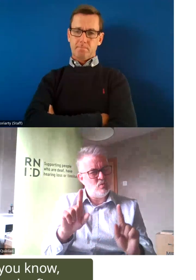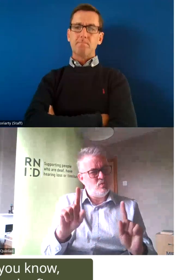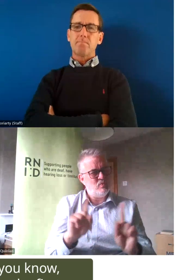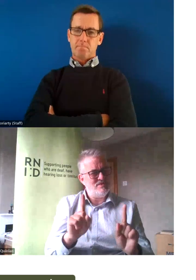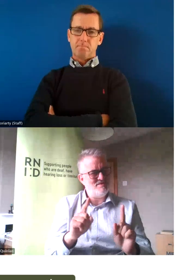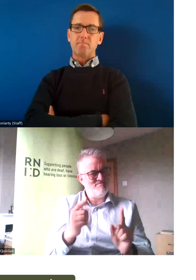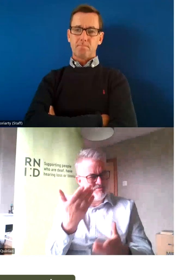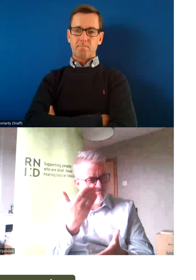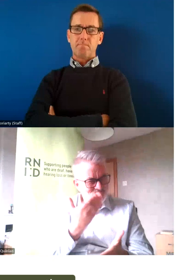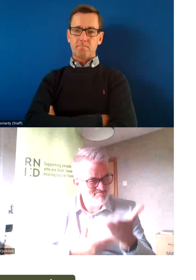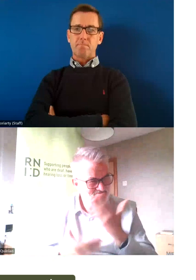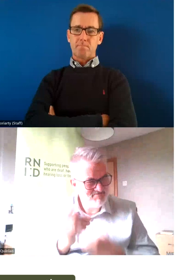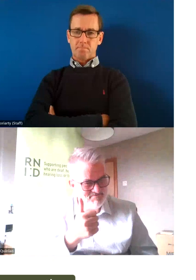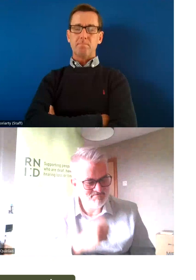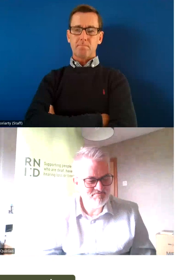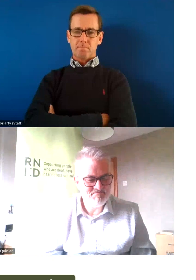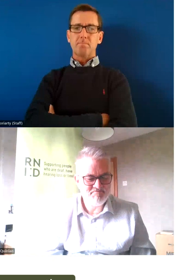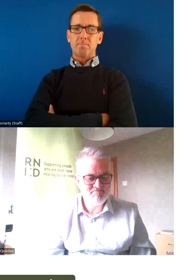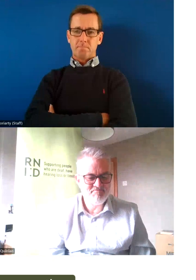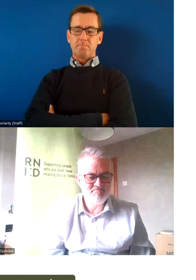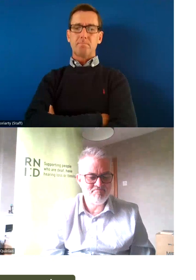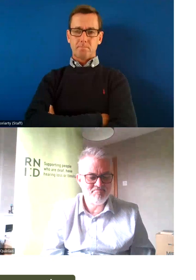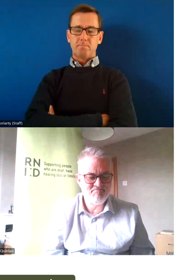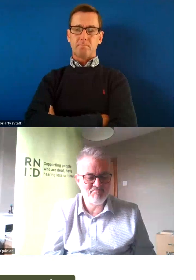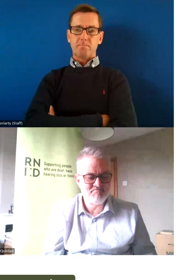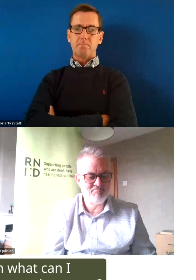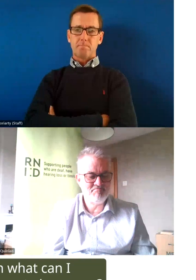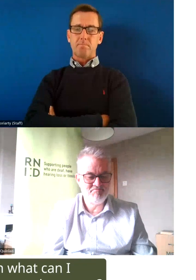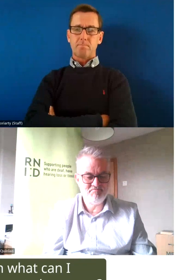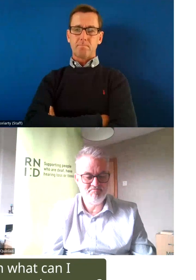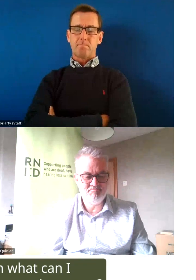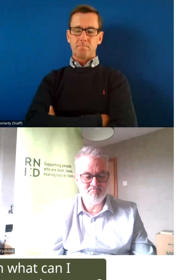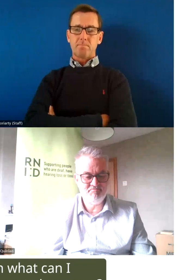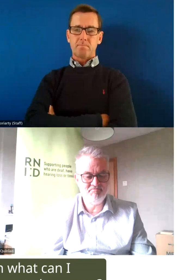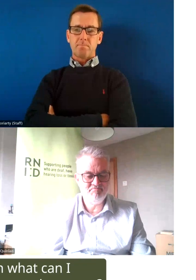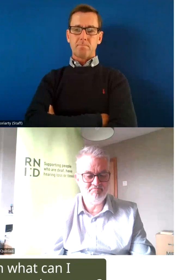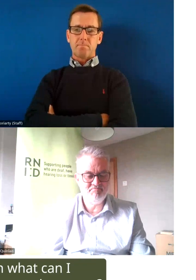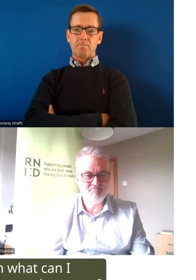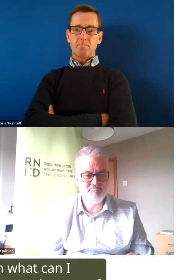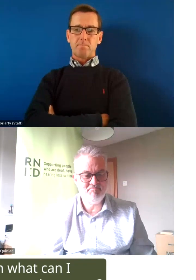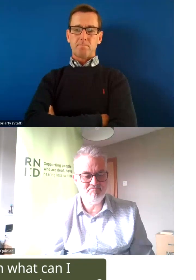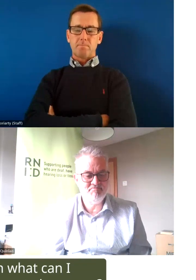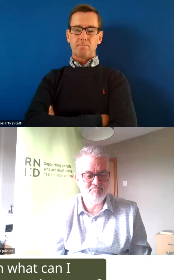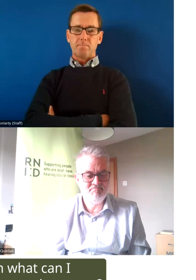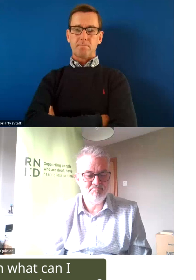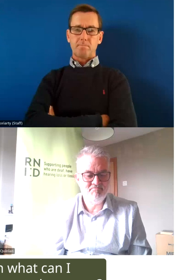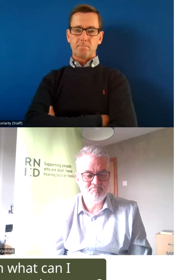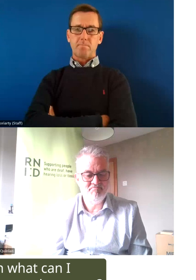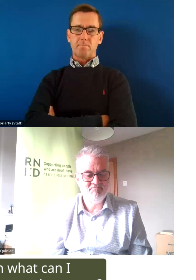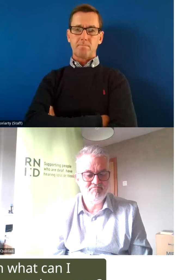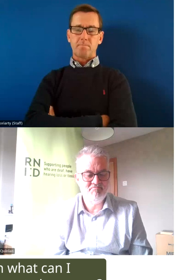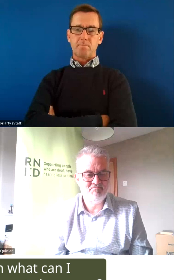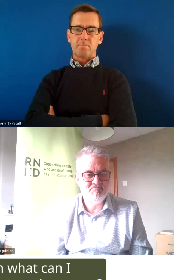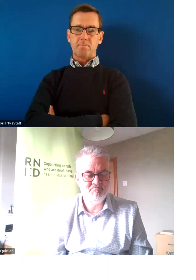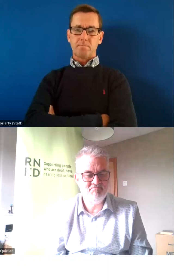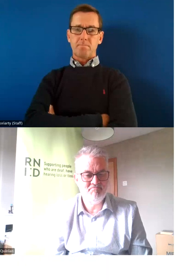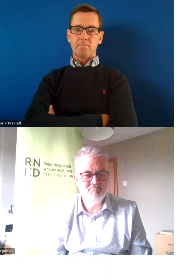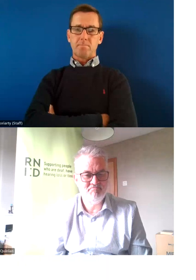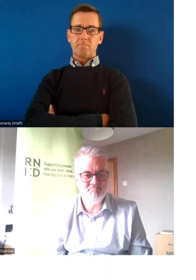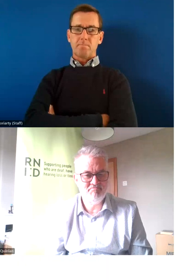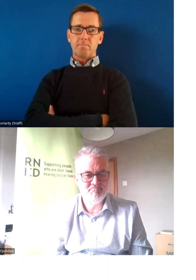on the first one, which is the in-person voting. Could you explain what can I expect from casting my vote in